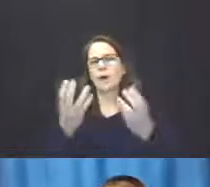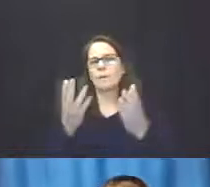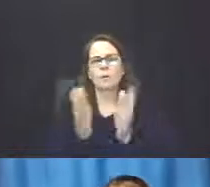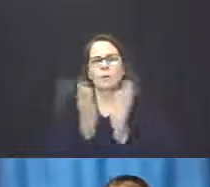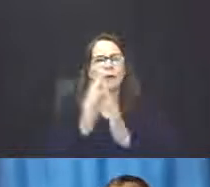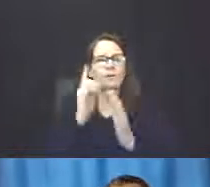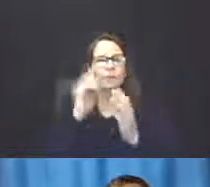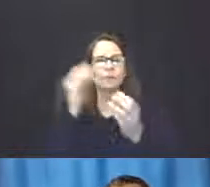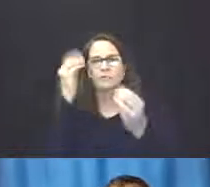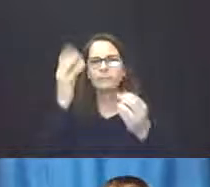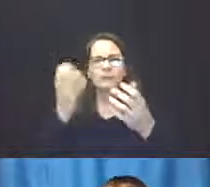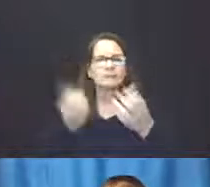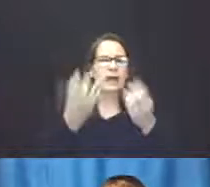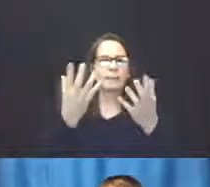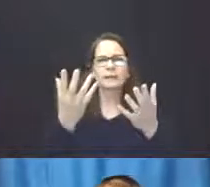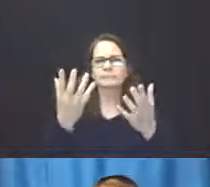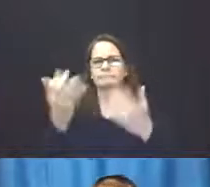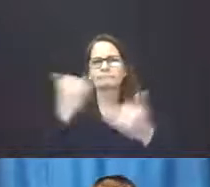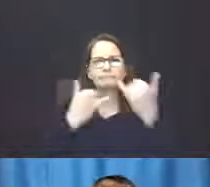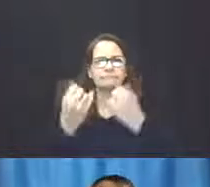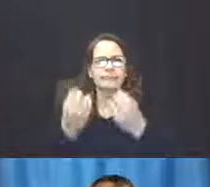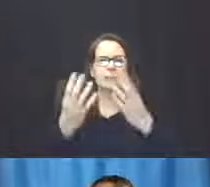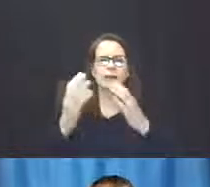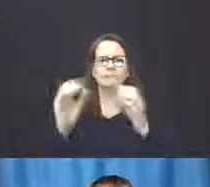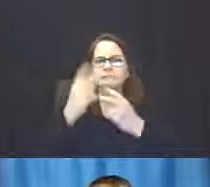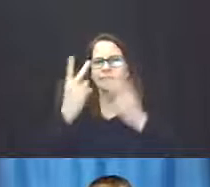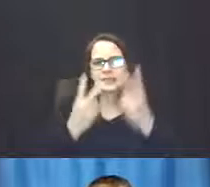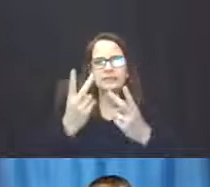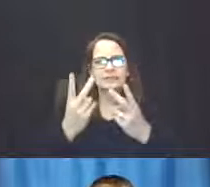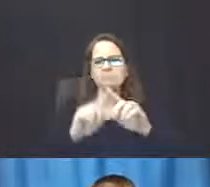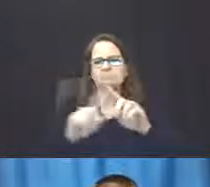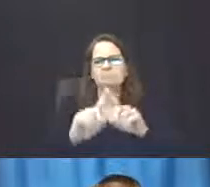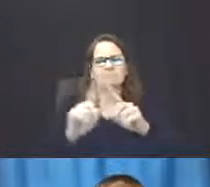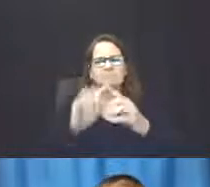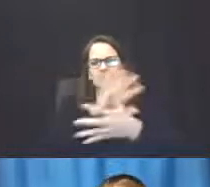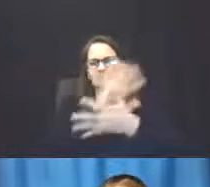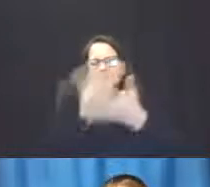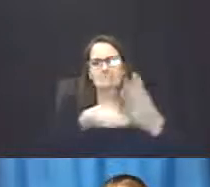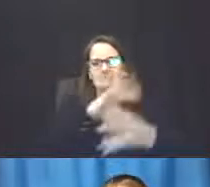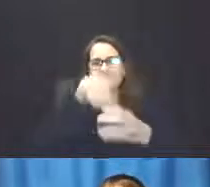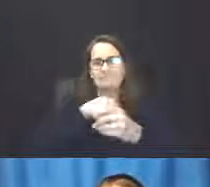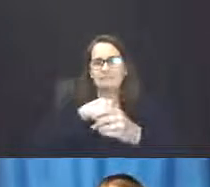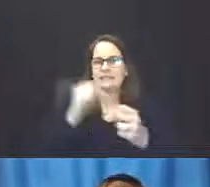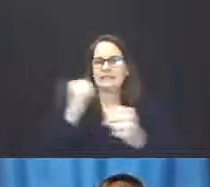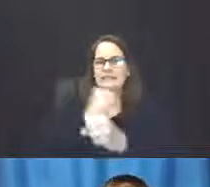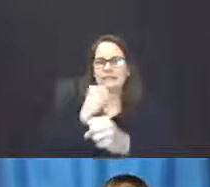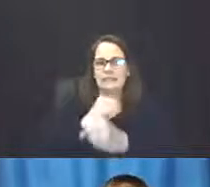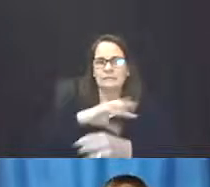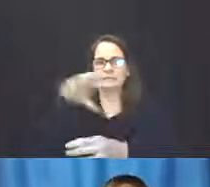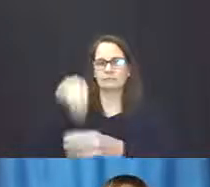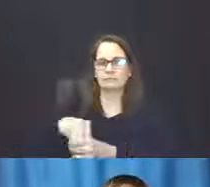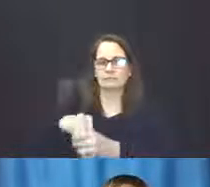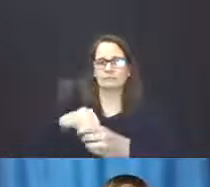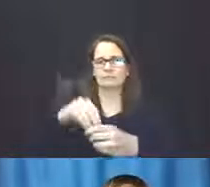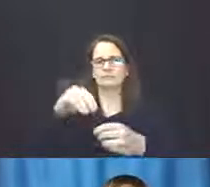many people have borrowed certain equipment, how many people have requested information about this or that, how many different places have been